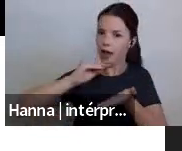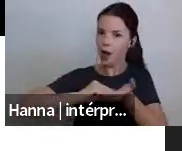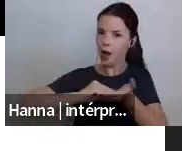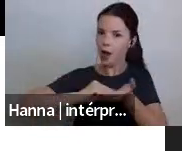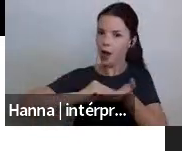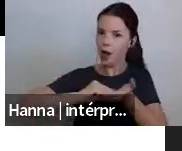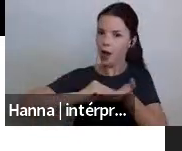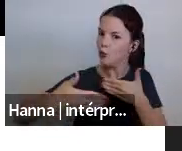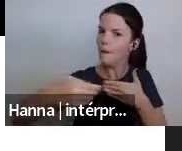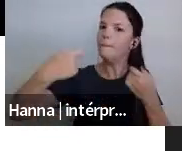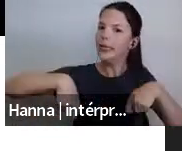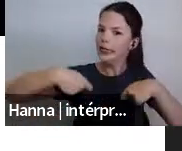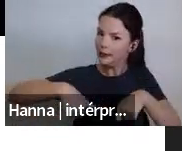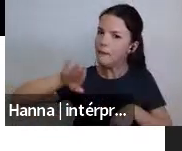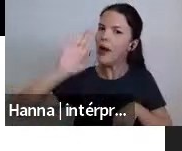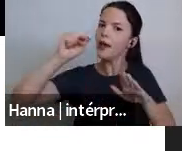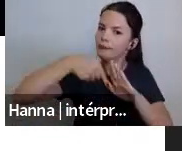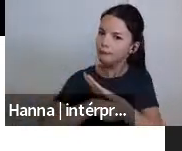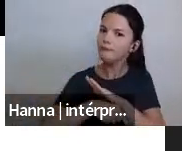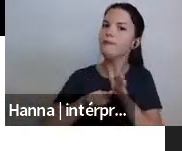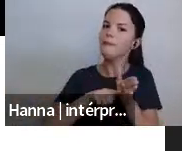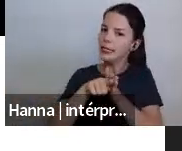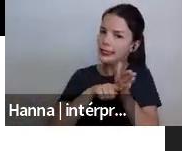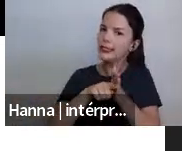Yeah, so among the